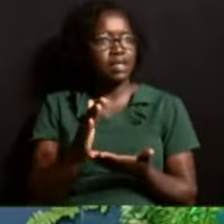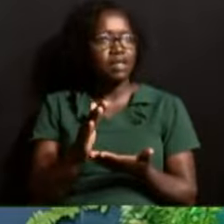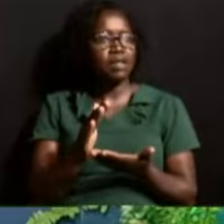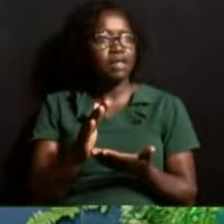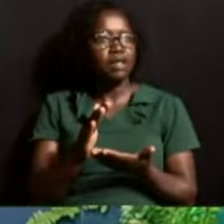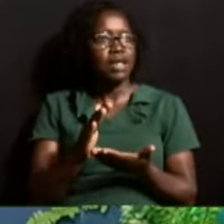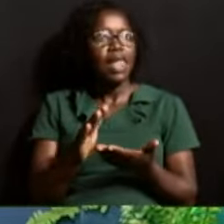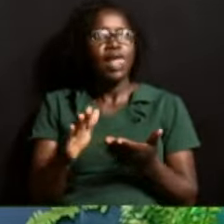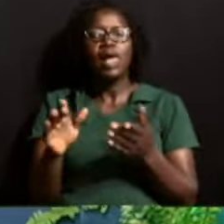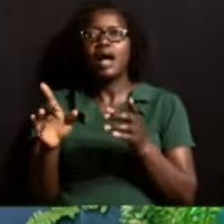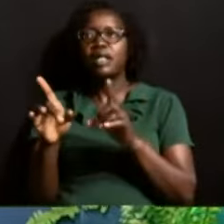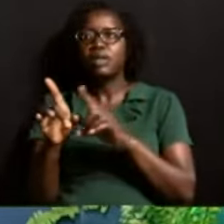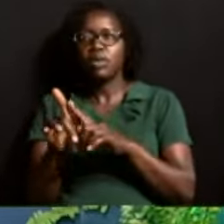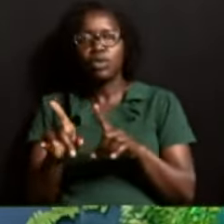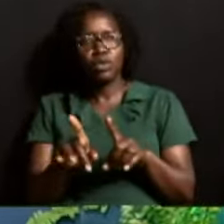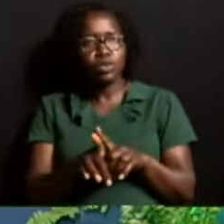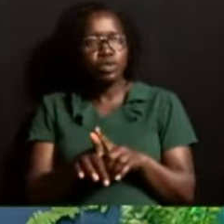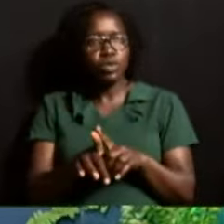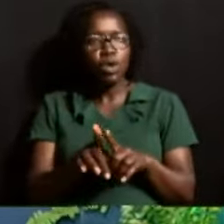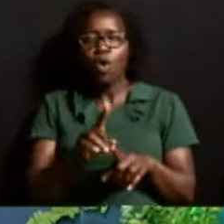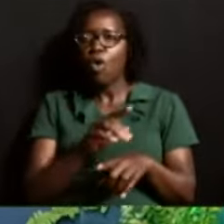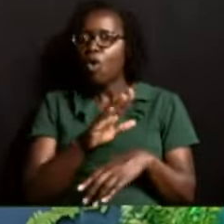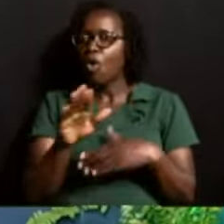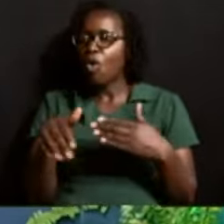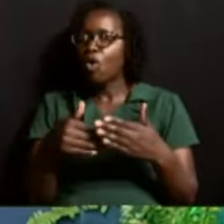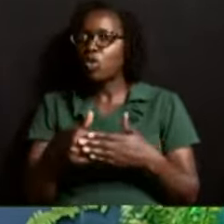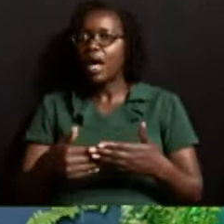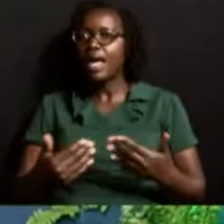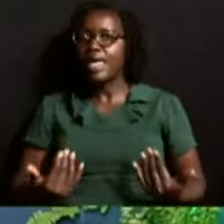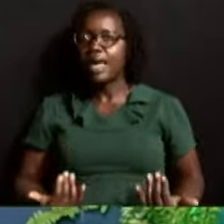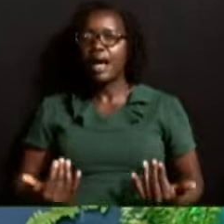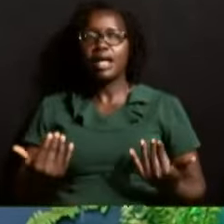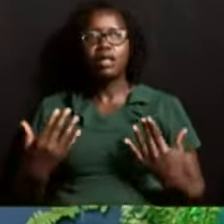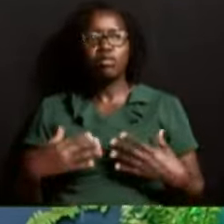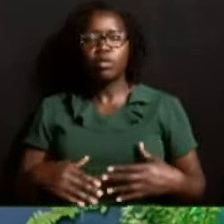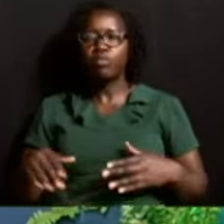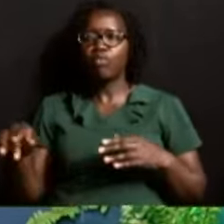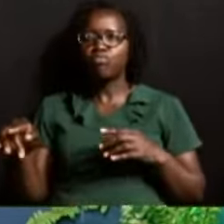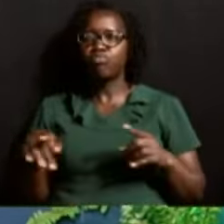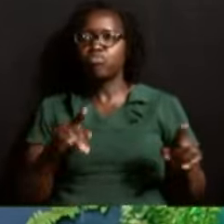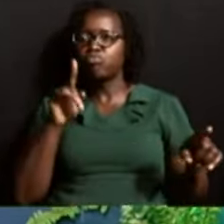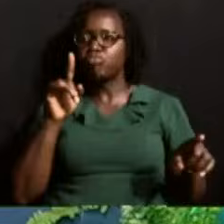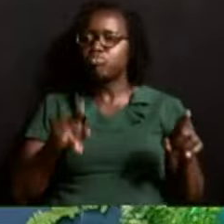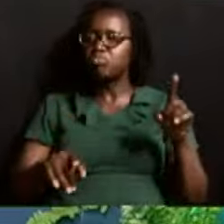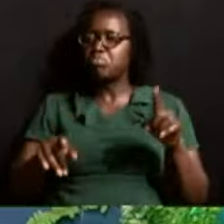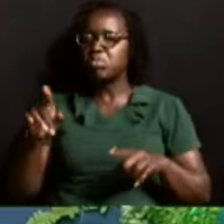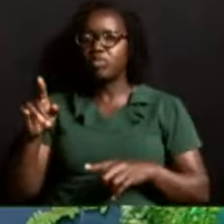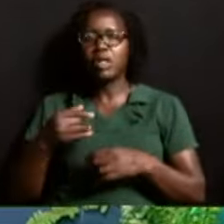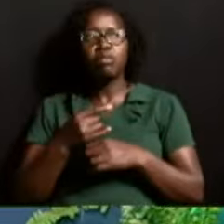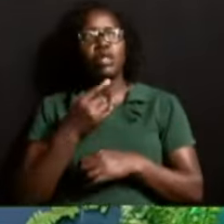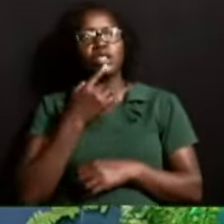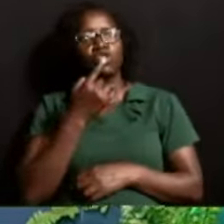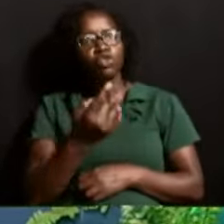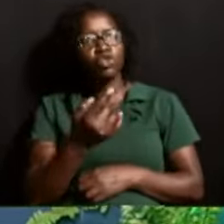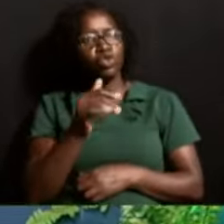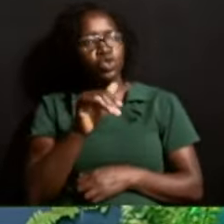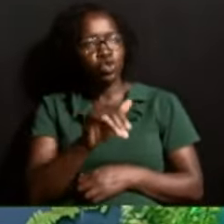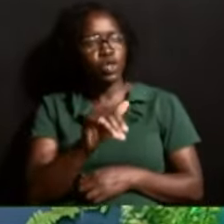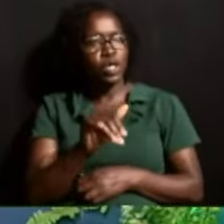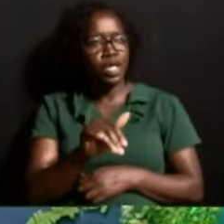as well as all our young people moving up and down, just making sure